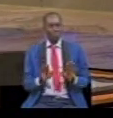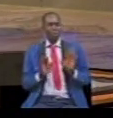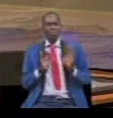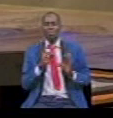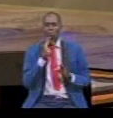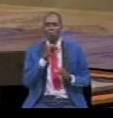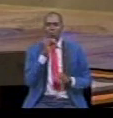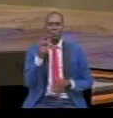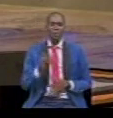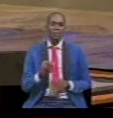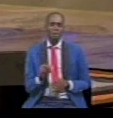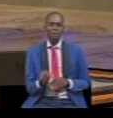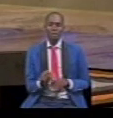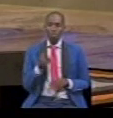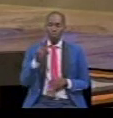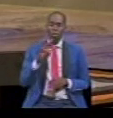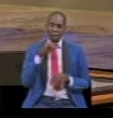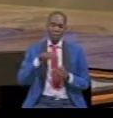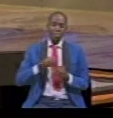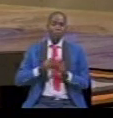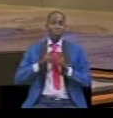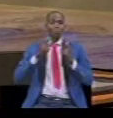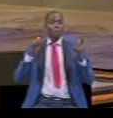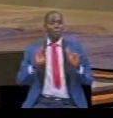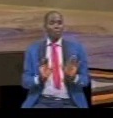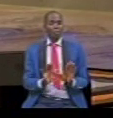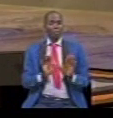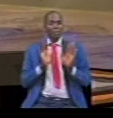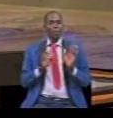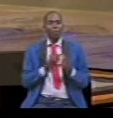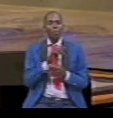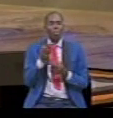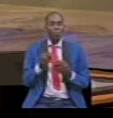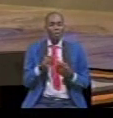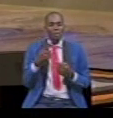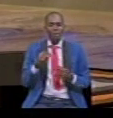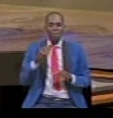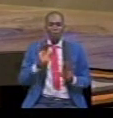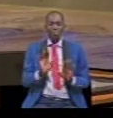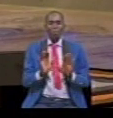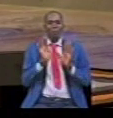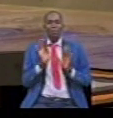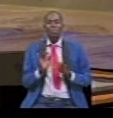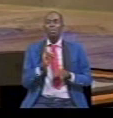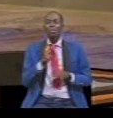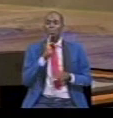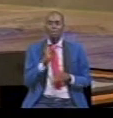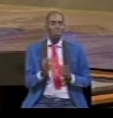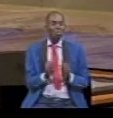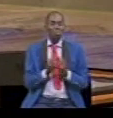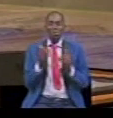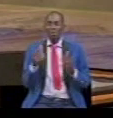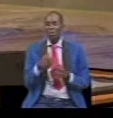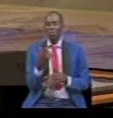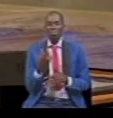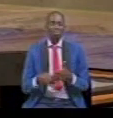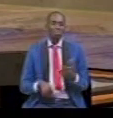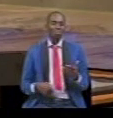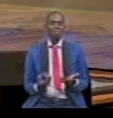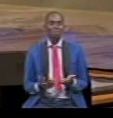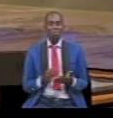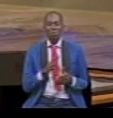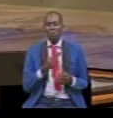unnecessary. In great fear, when the fear is costless. In